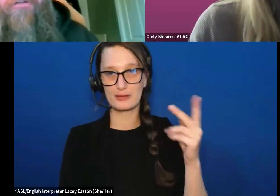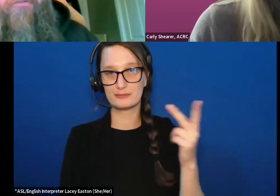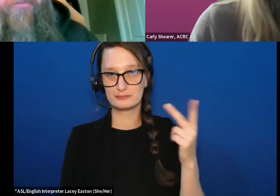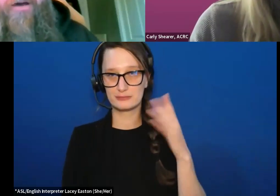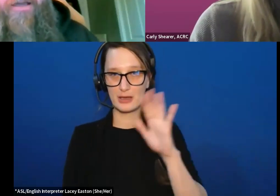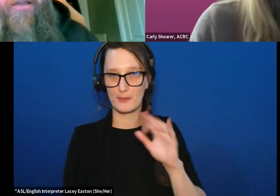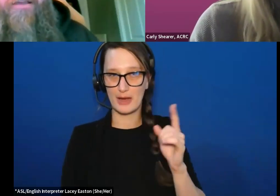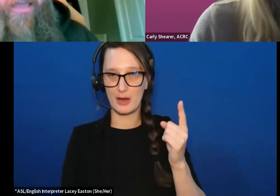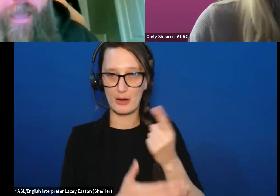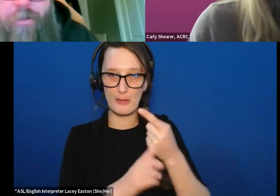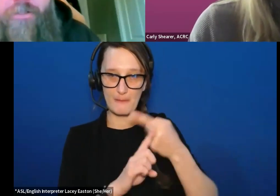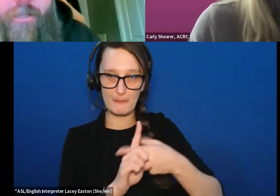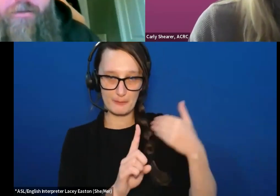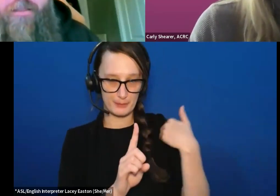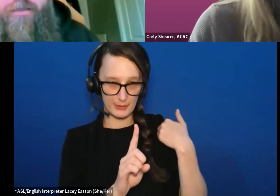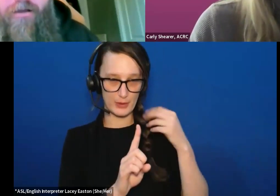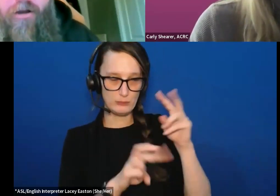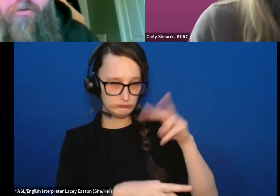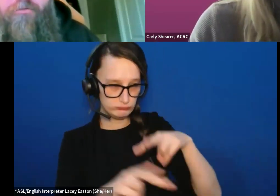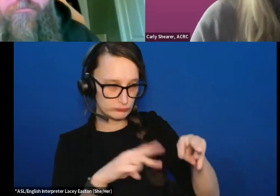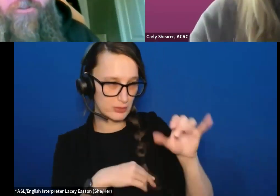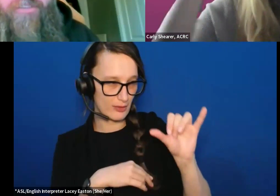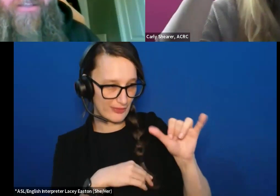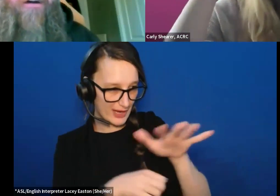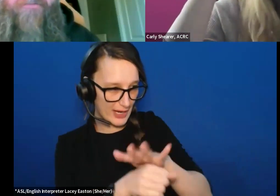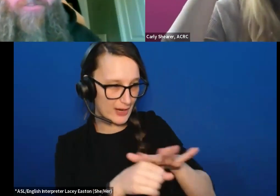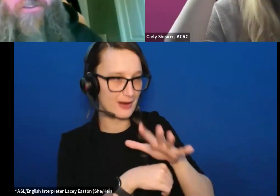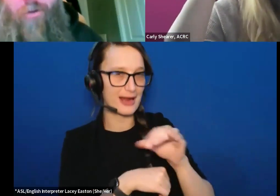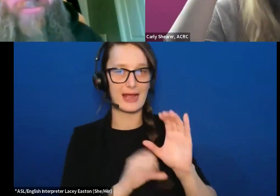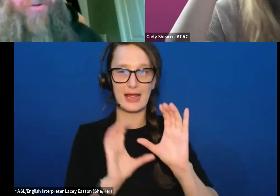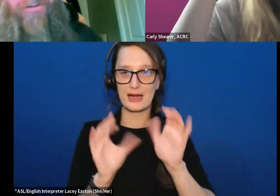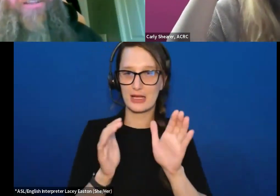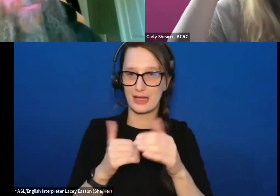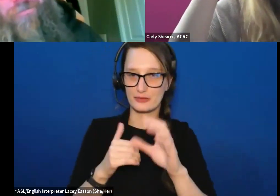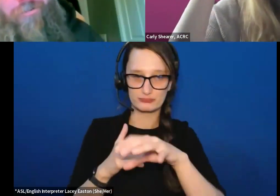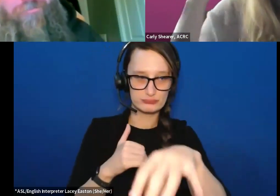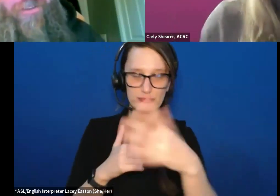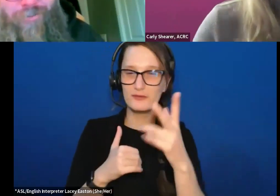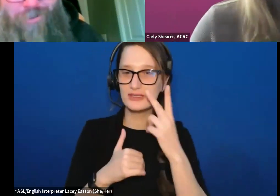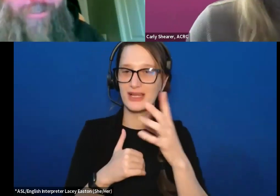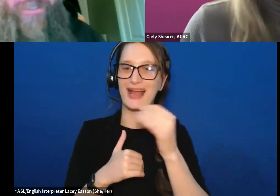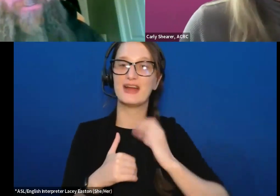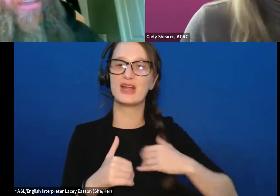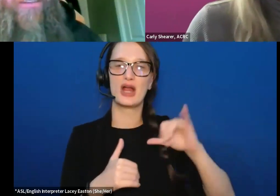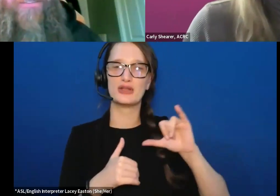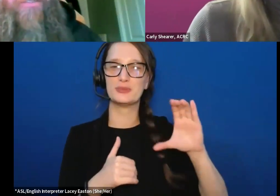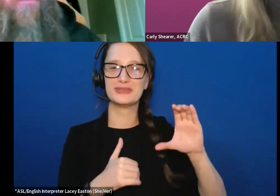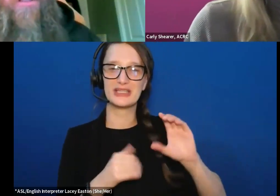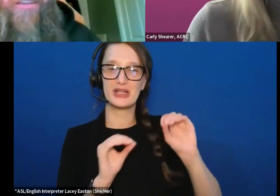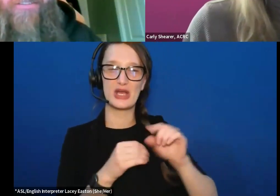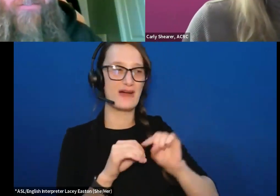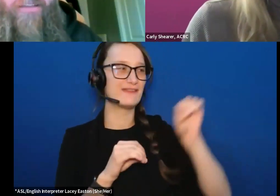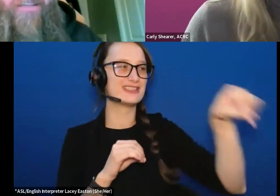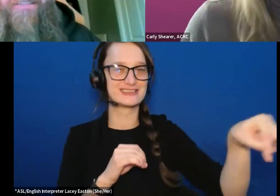classrooms are right by, and looked at like our Yuba City office, which is across the parking lot from where this is located. And